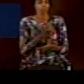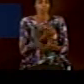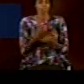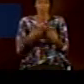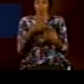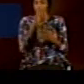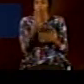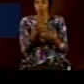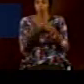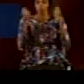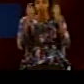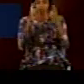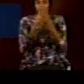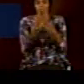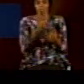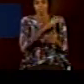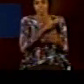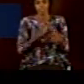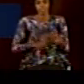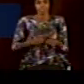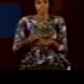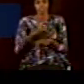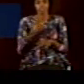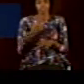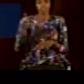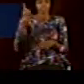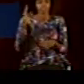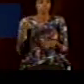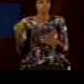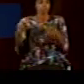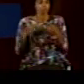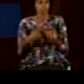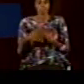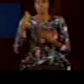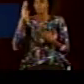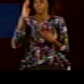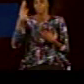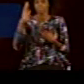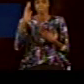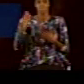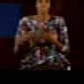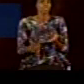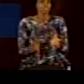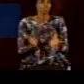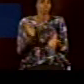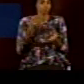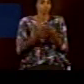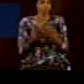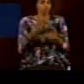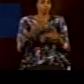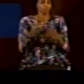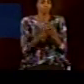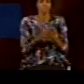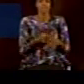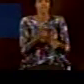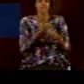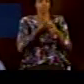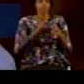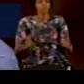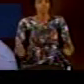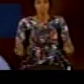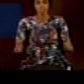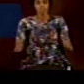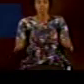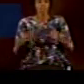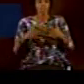of God. And we have witnessed over those months spectacular healings and deliverances as